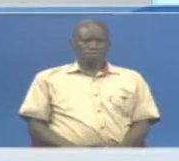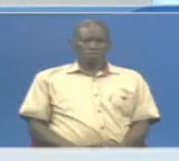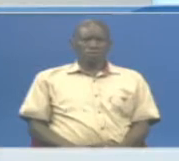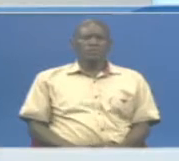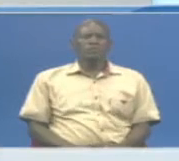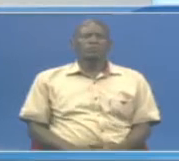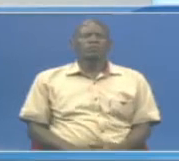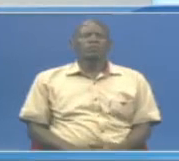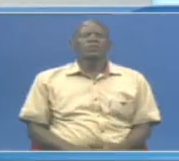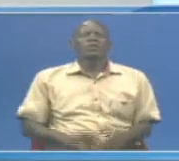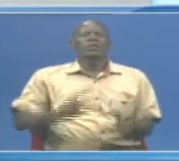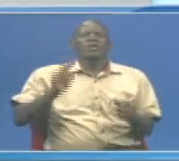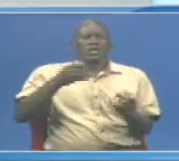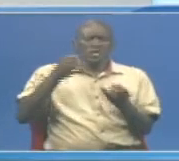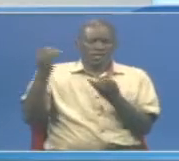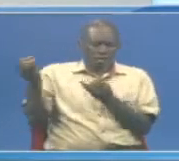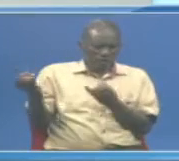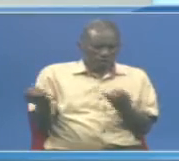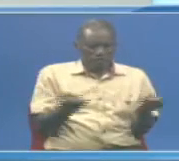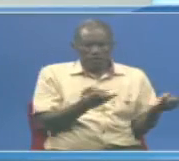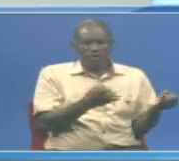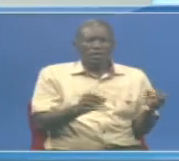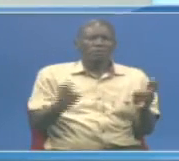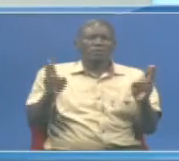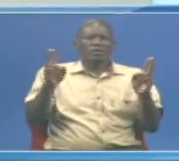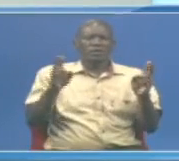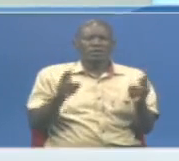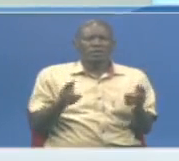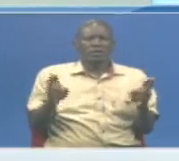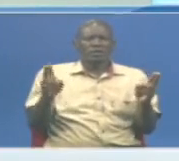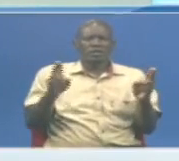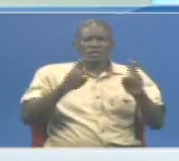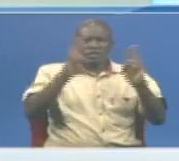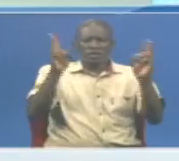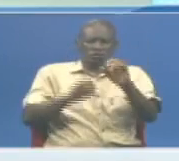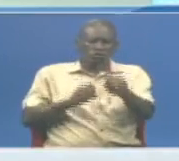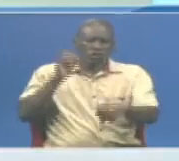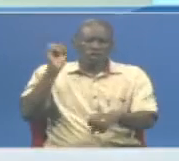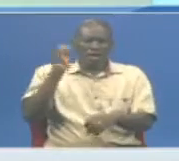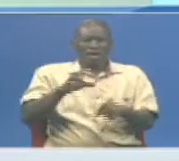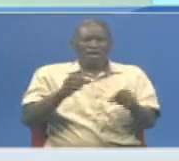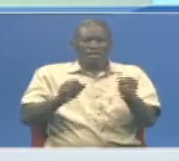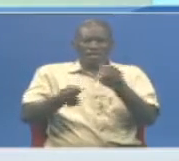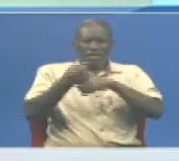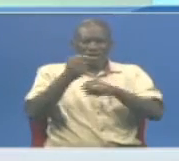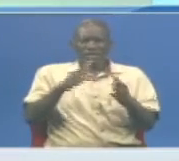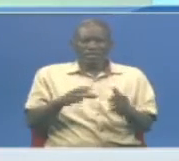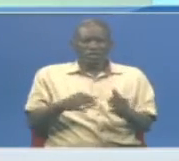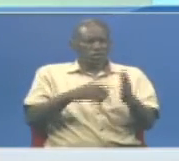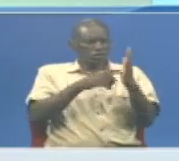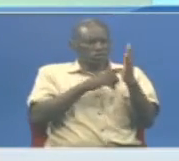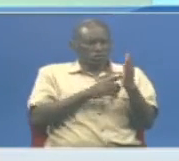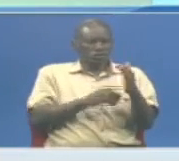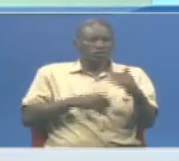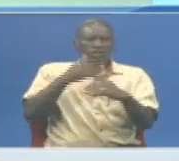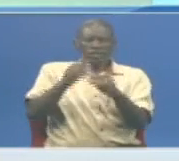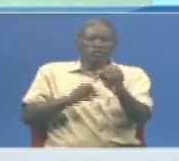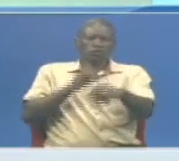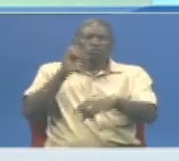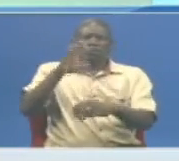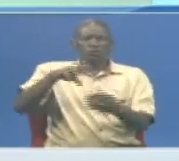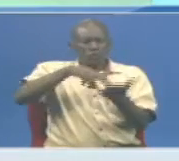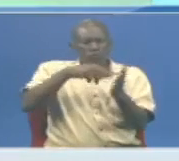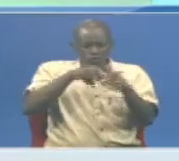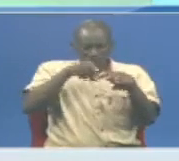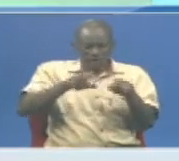Kenya has invited international movie actor Leonardo DiCaprio to film his next movie project in the